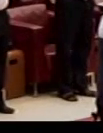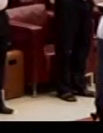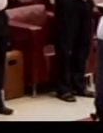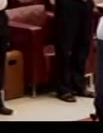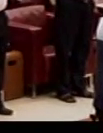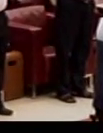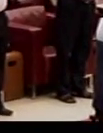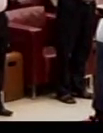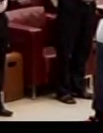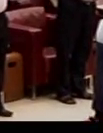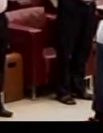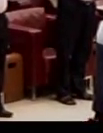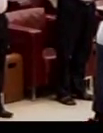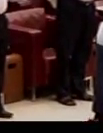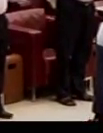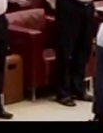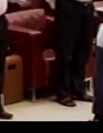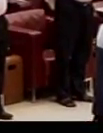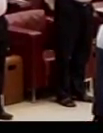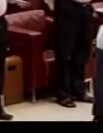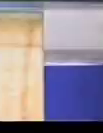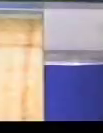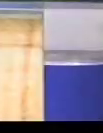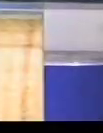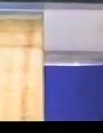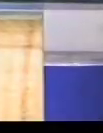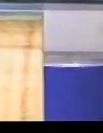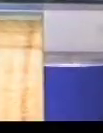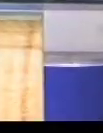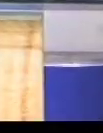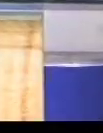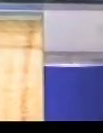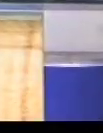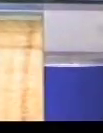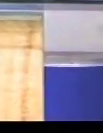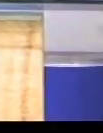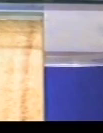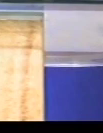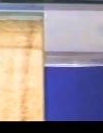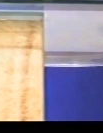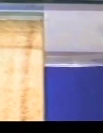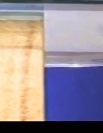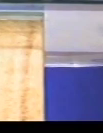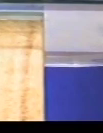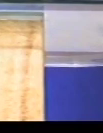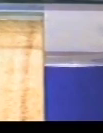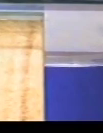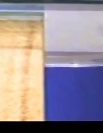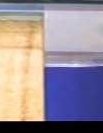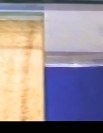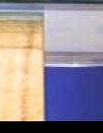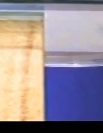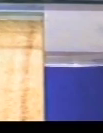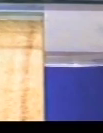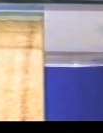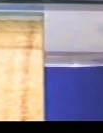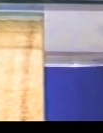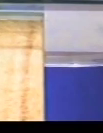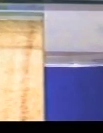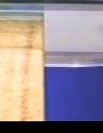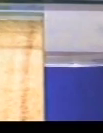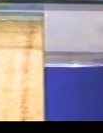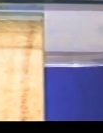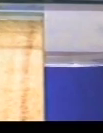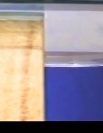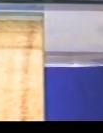Thank you for your word, ever new, ever fresh. Thank you for your spirit that will